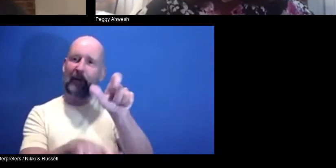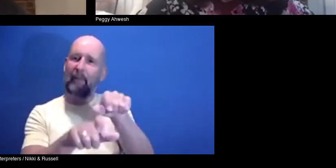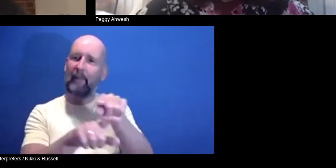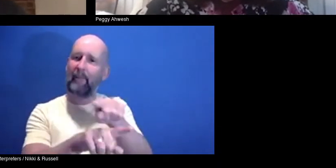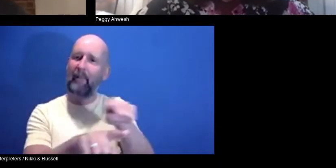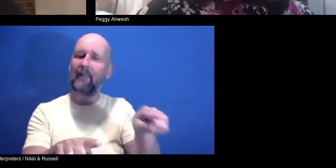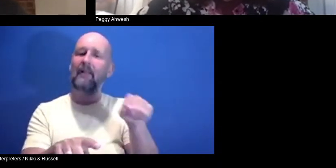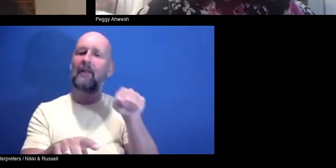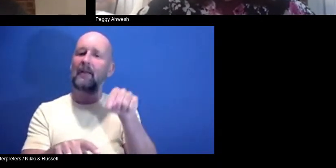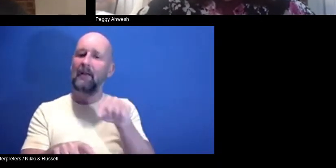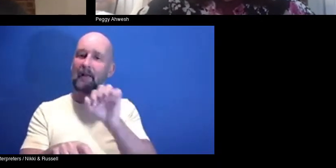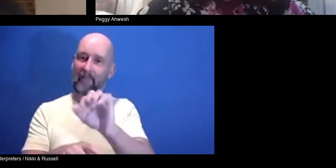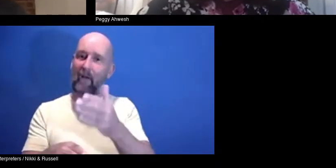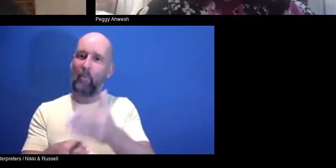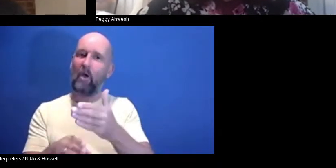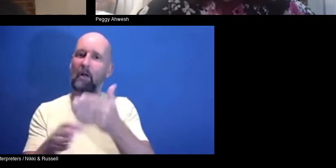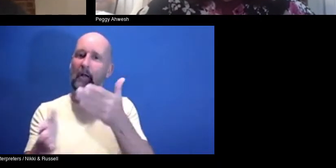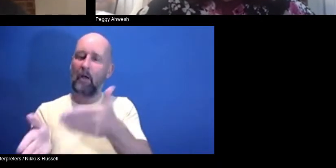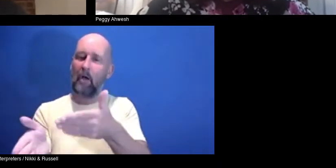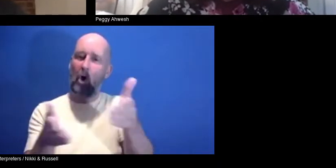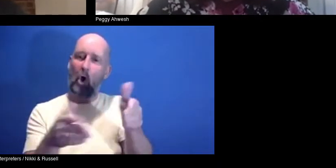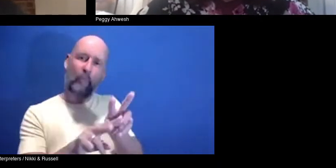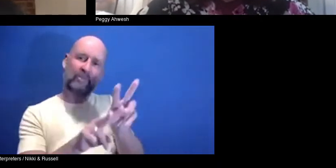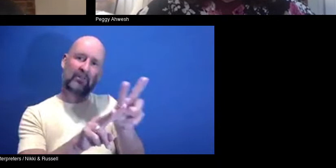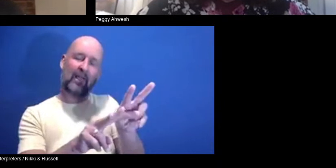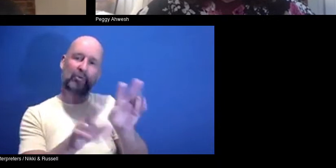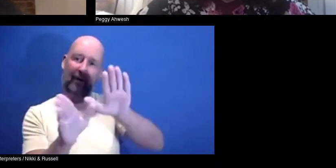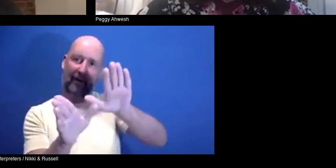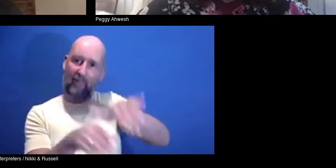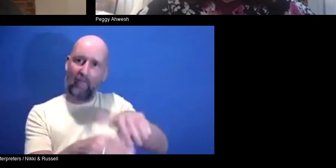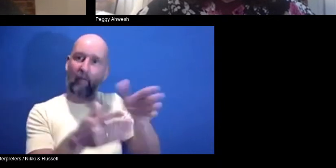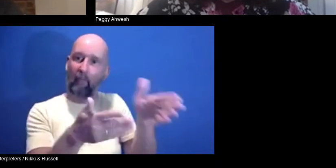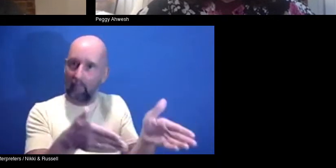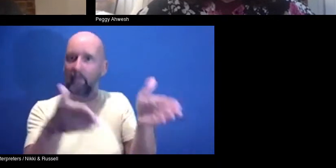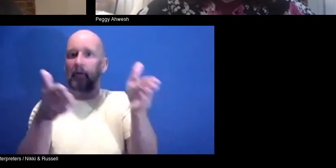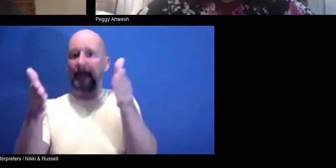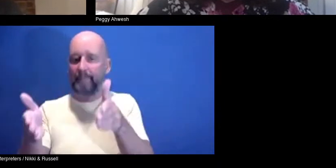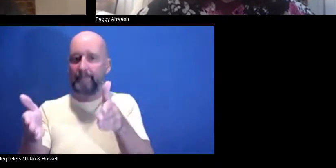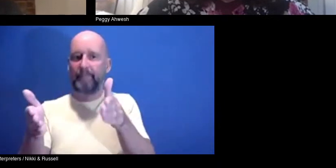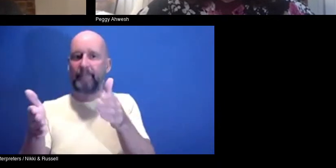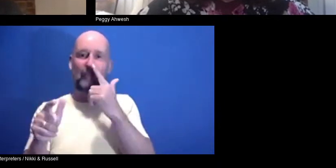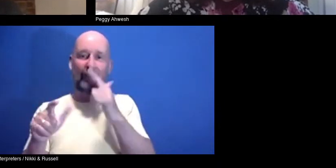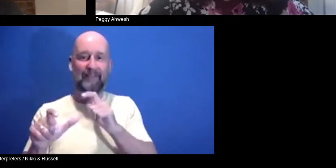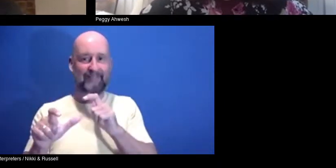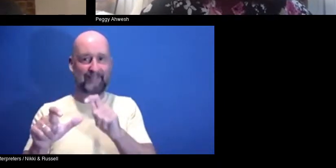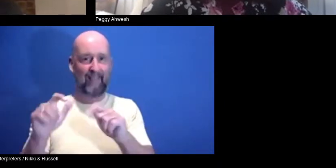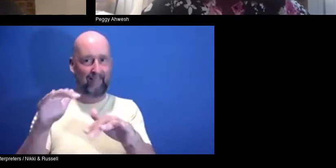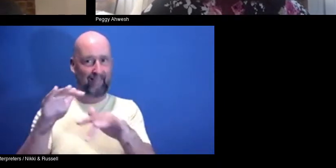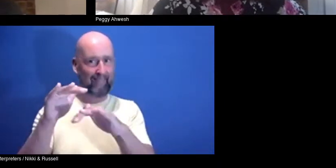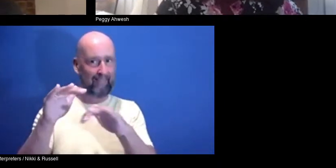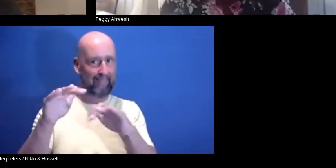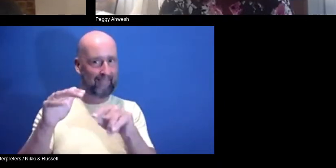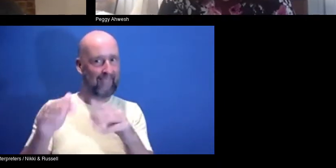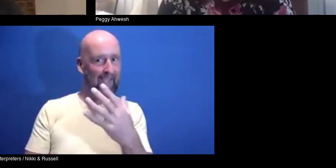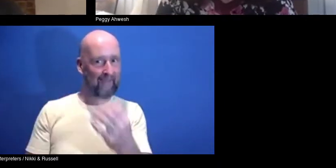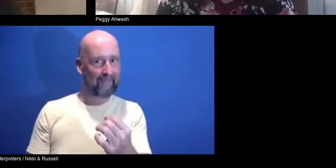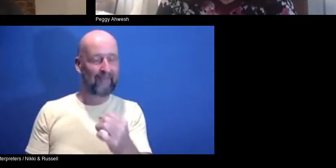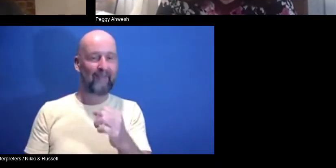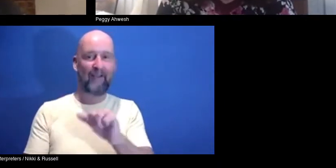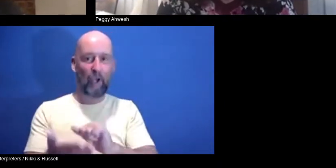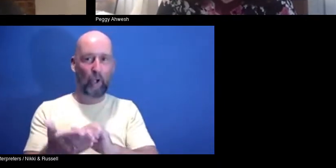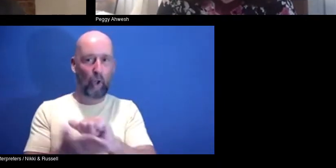move away from the observation of people, but there's a sense like it still is an act of